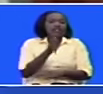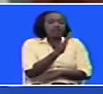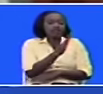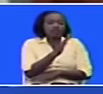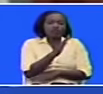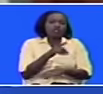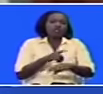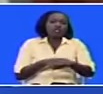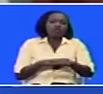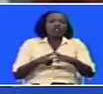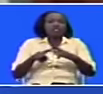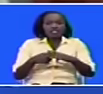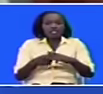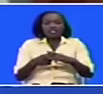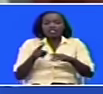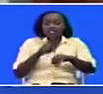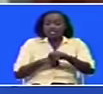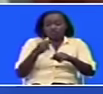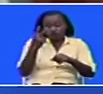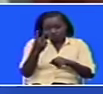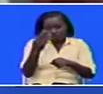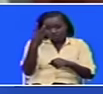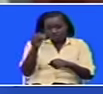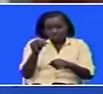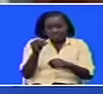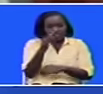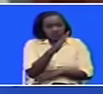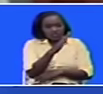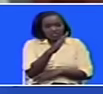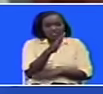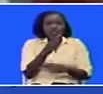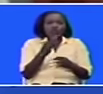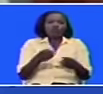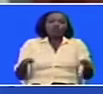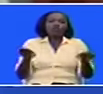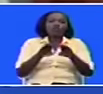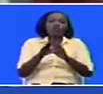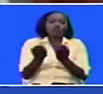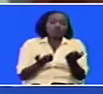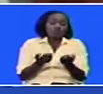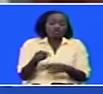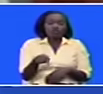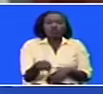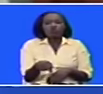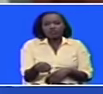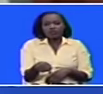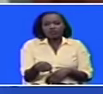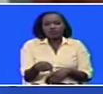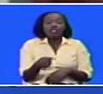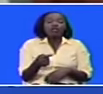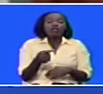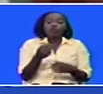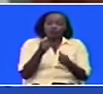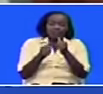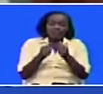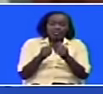afternoon session is set to start at 2:30 p.m. until the close of business on the order paper, which will be to vote